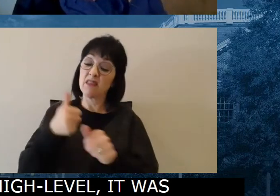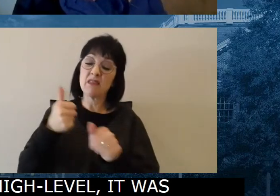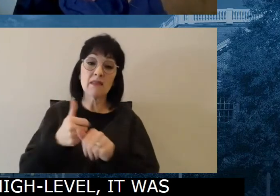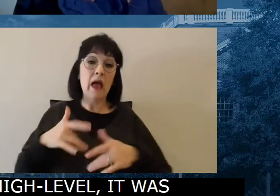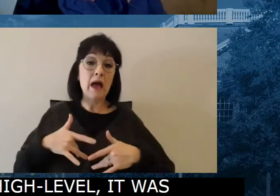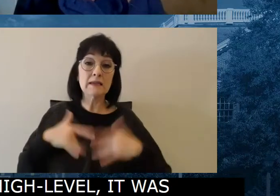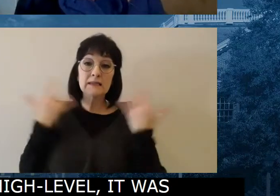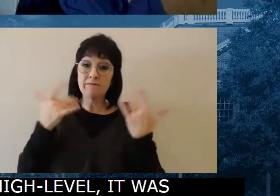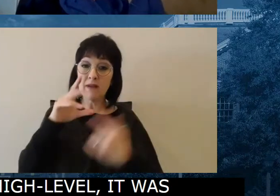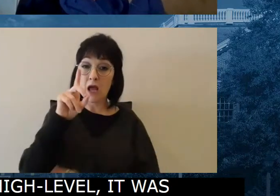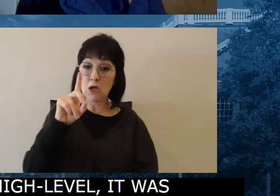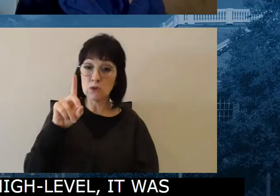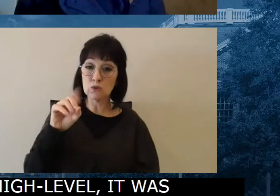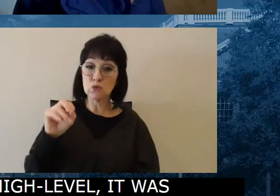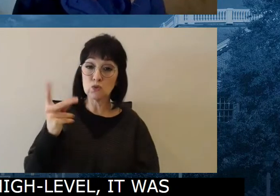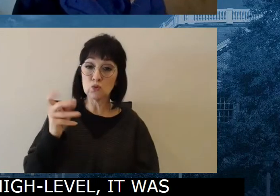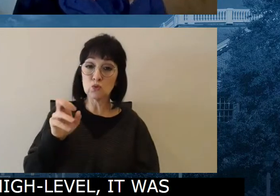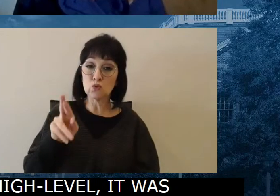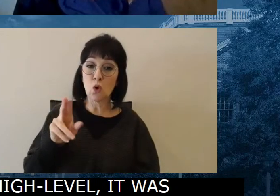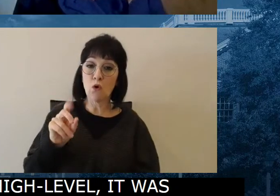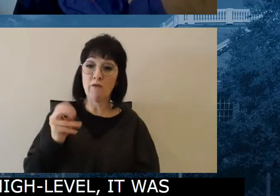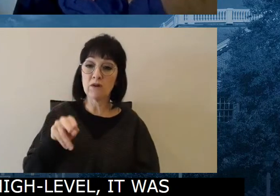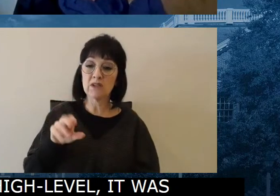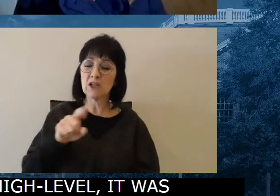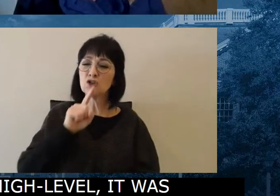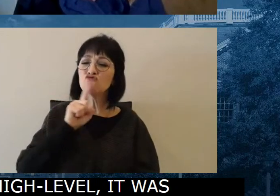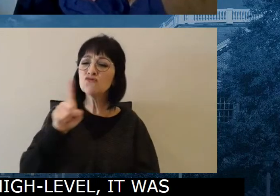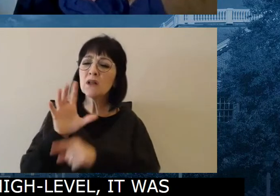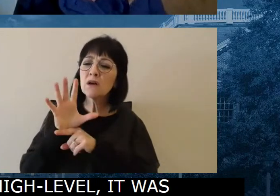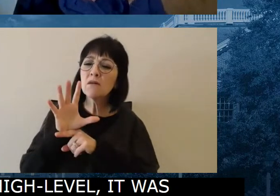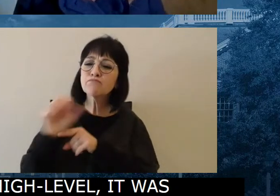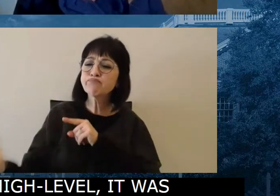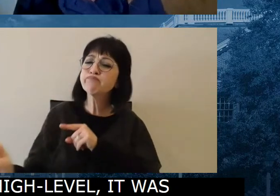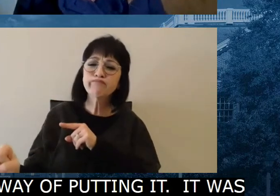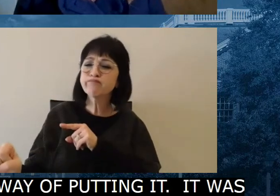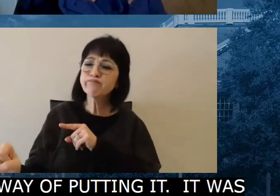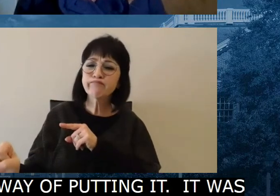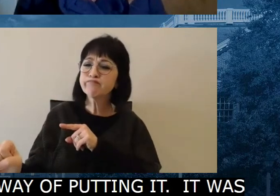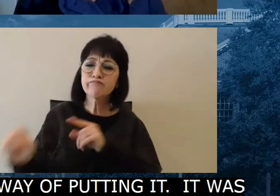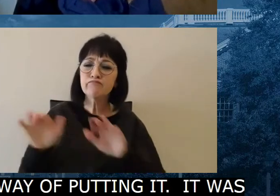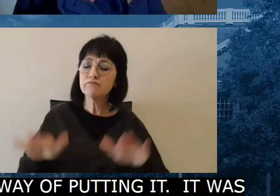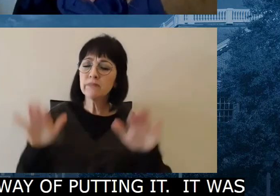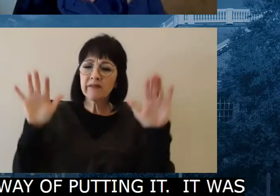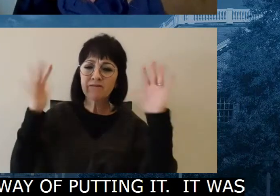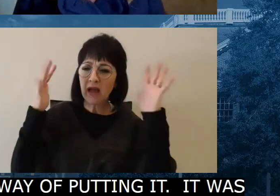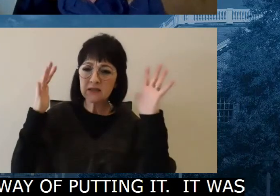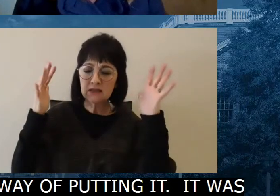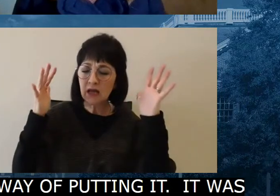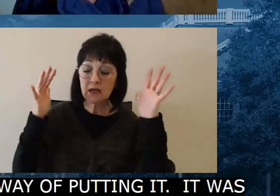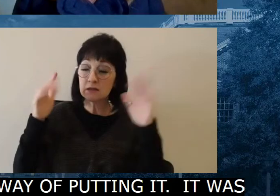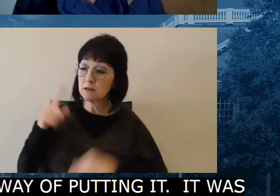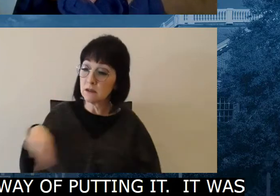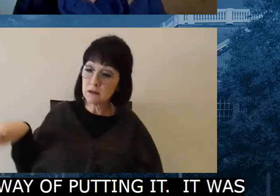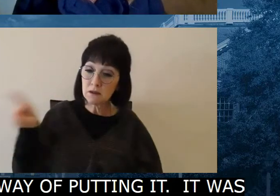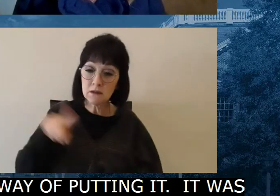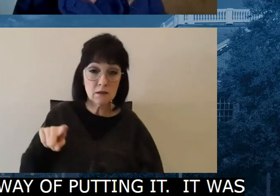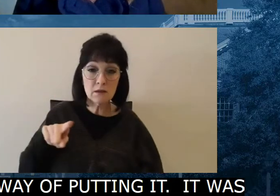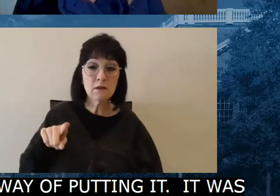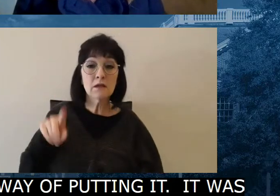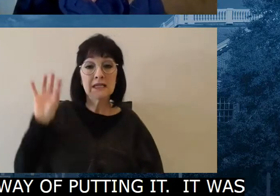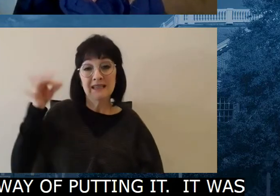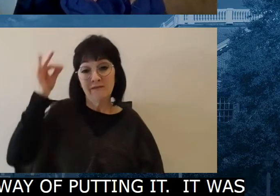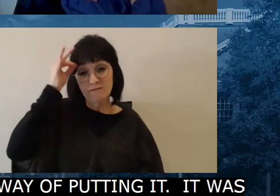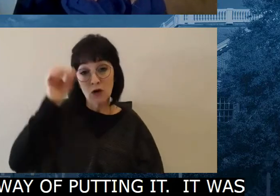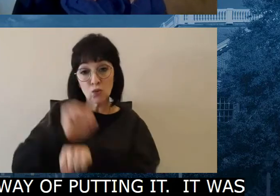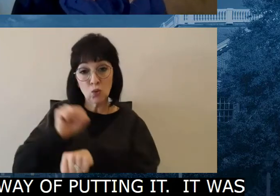tremendous opportunity with all staff provided by FEMA, with volunteer federal workers from across the country,